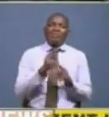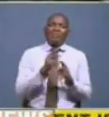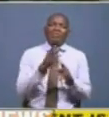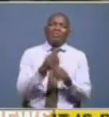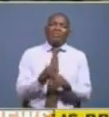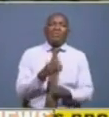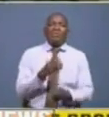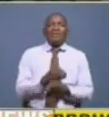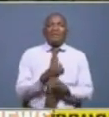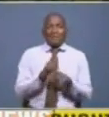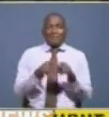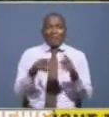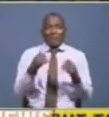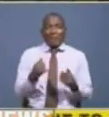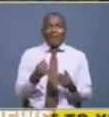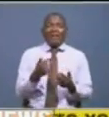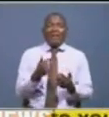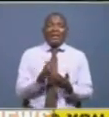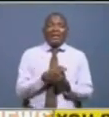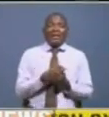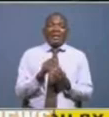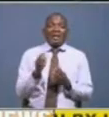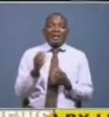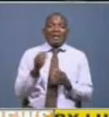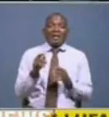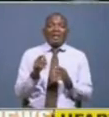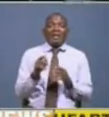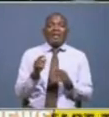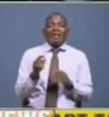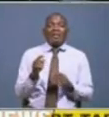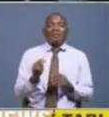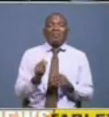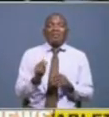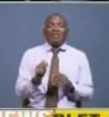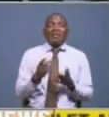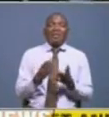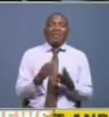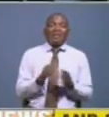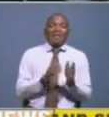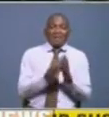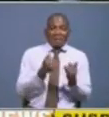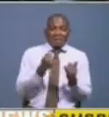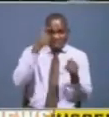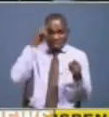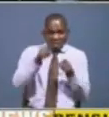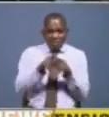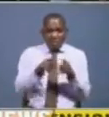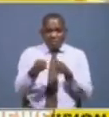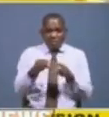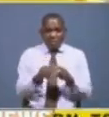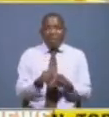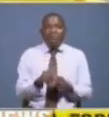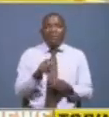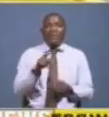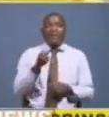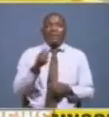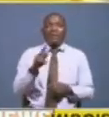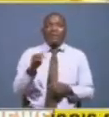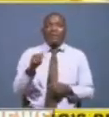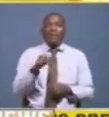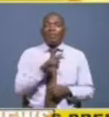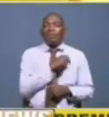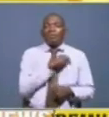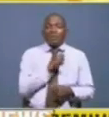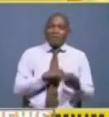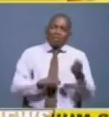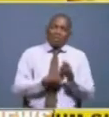treatment. Now, the Ghana Prostate Cancer Diagnostics Charity, in an agreement with management of Lekma Hospital, is